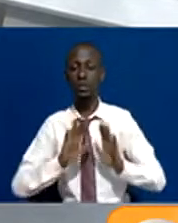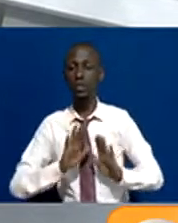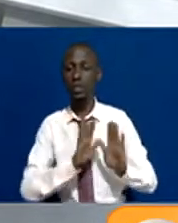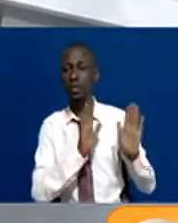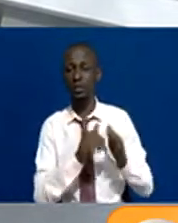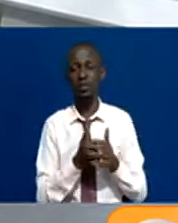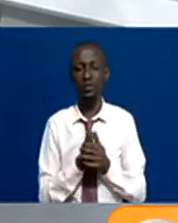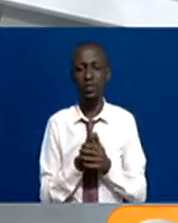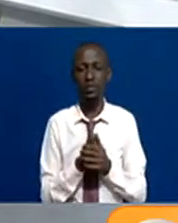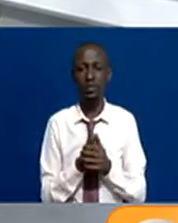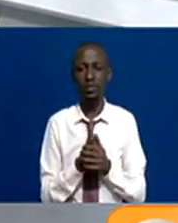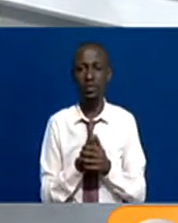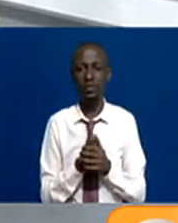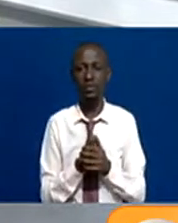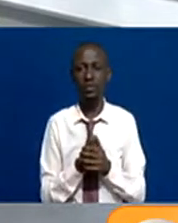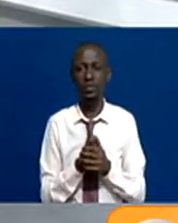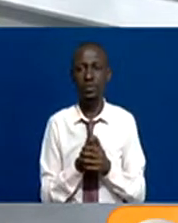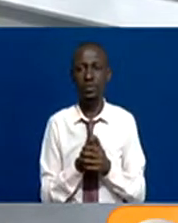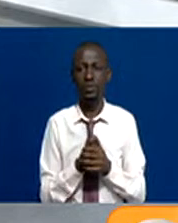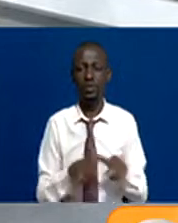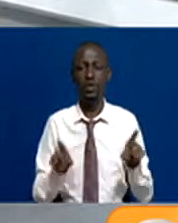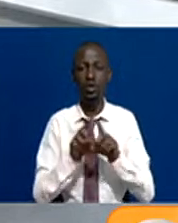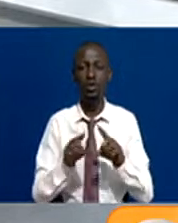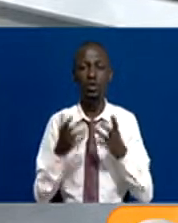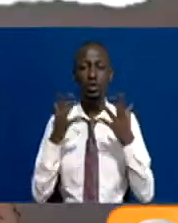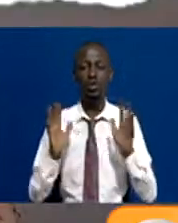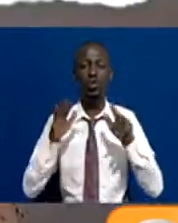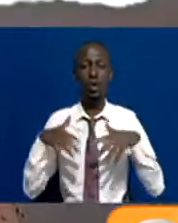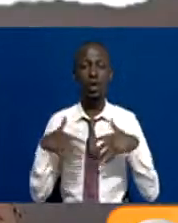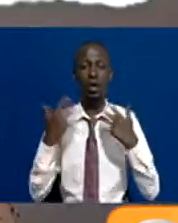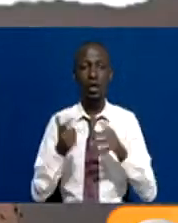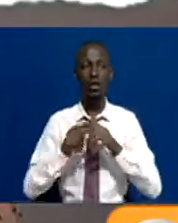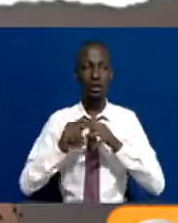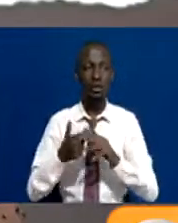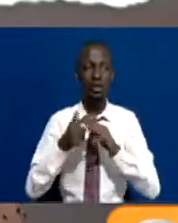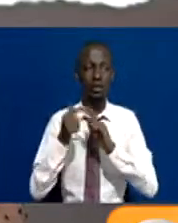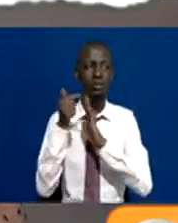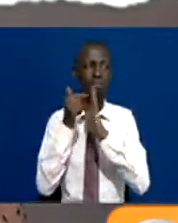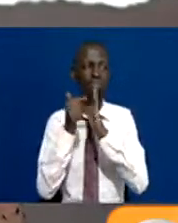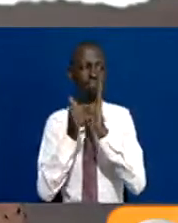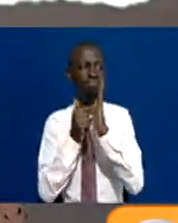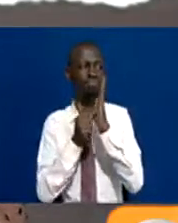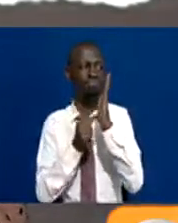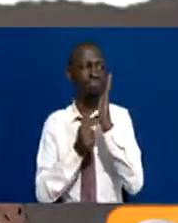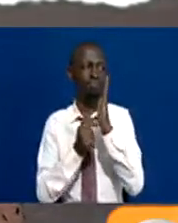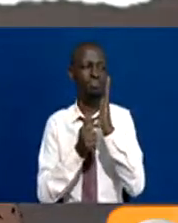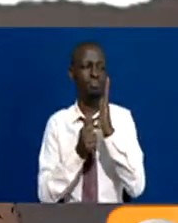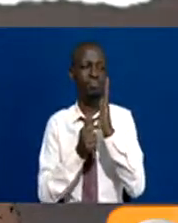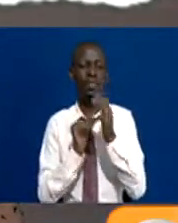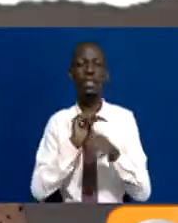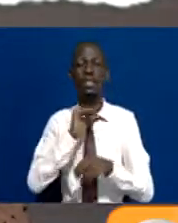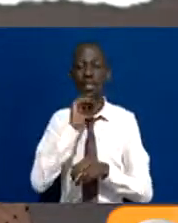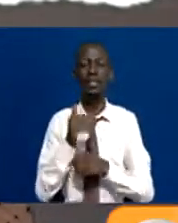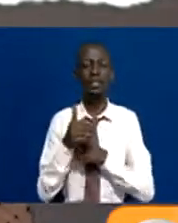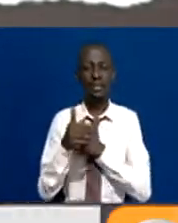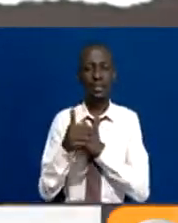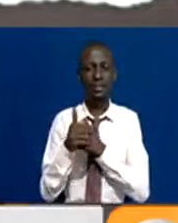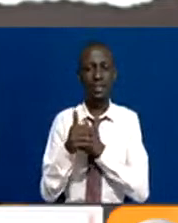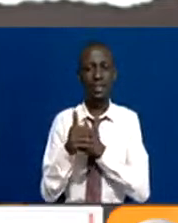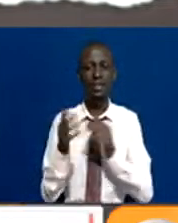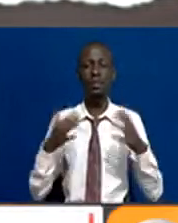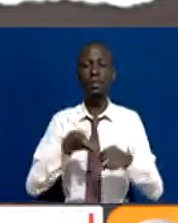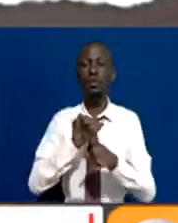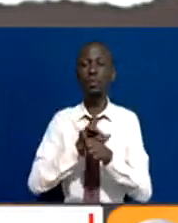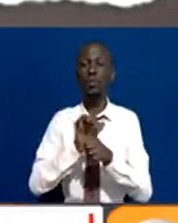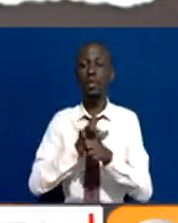she even gives the escalation. It started like this and became like this and got to this, mm-hmm. and I almost died. And many people